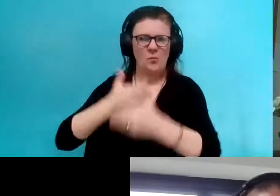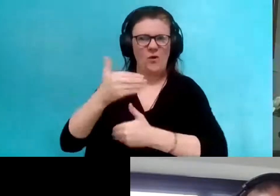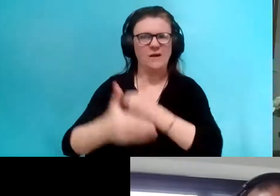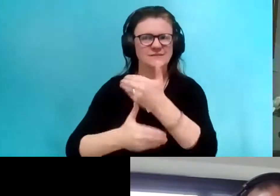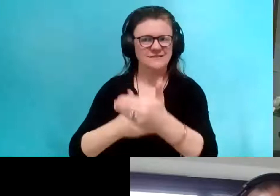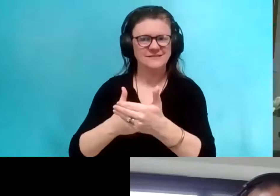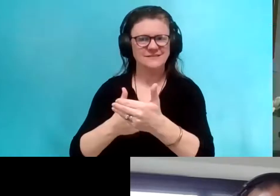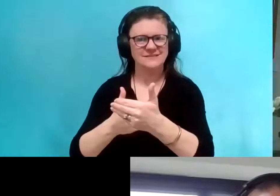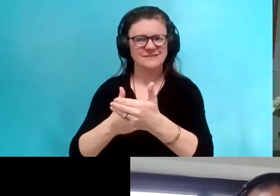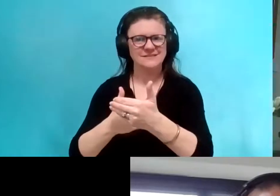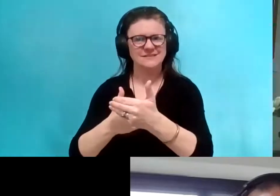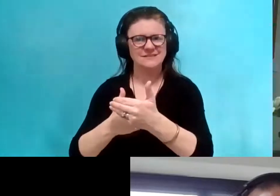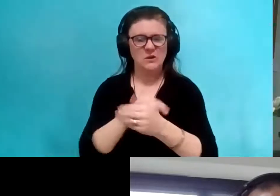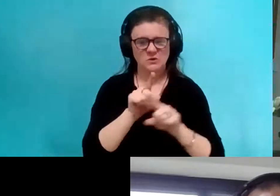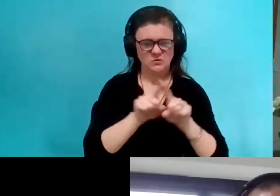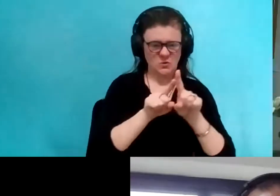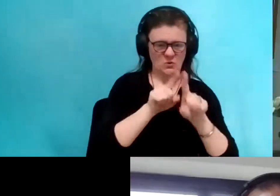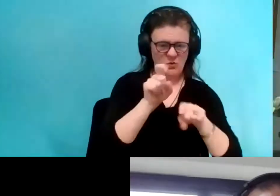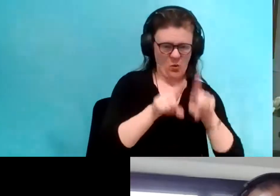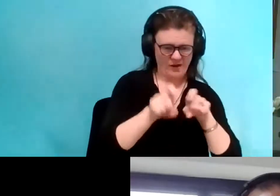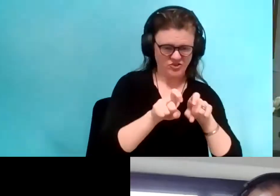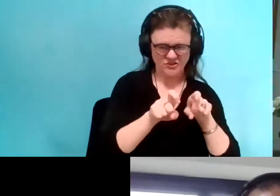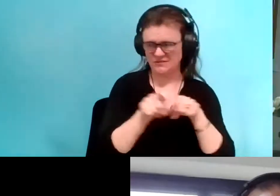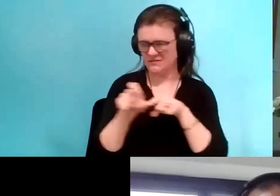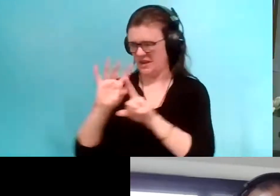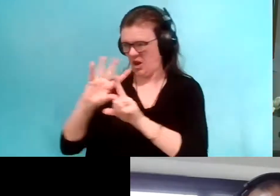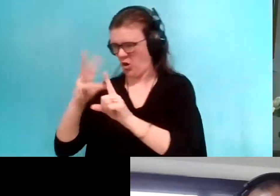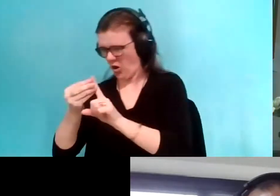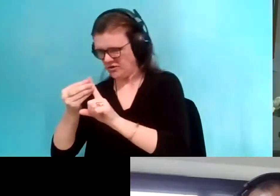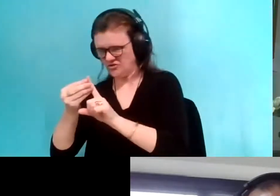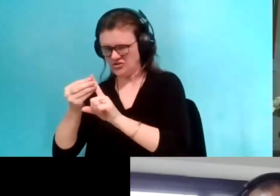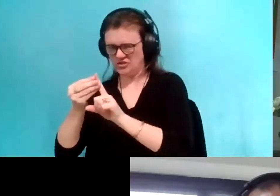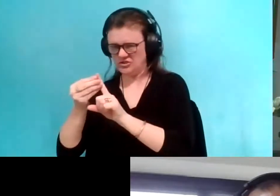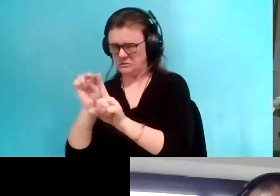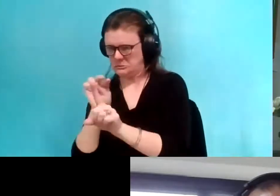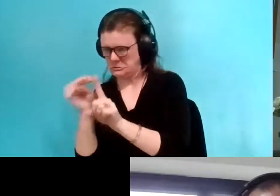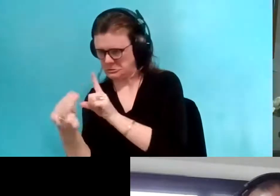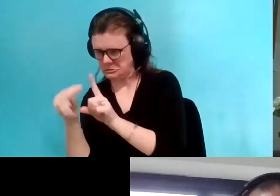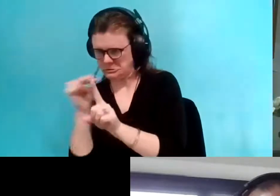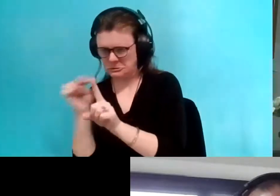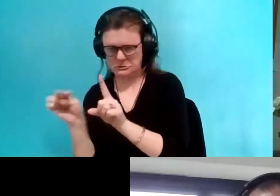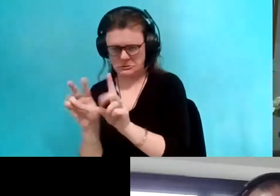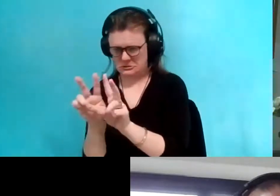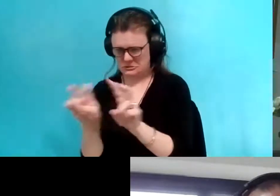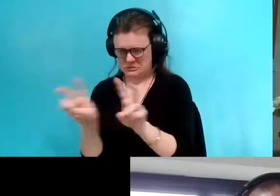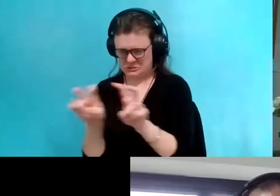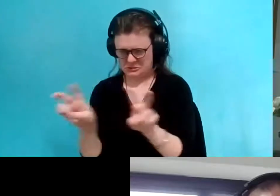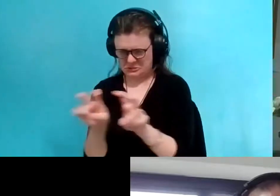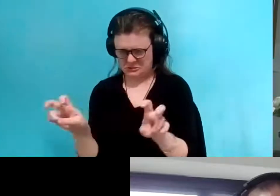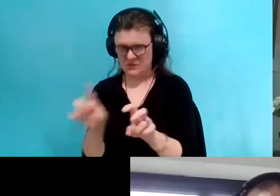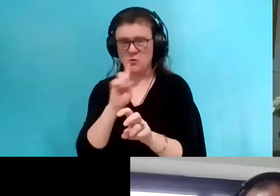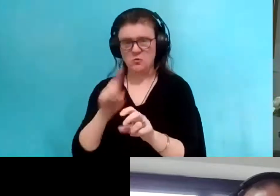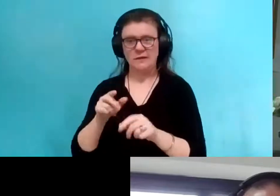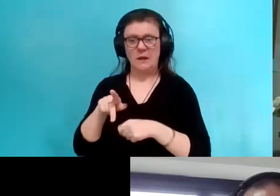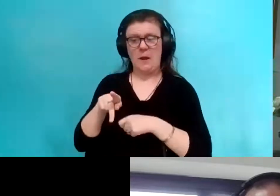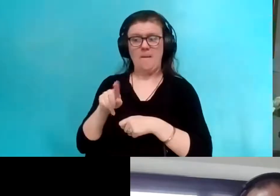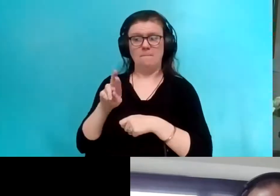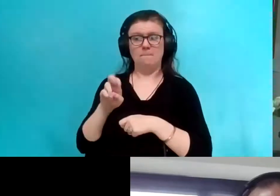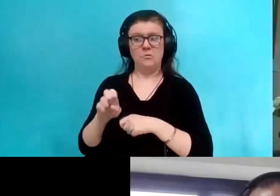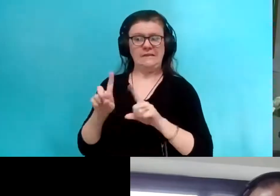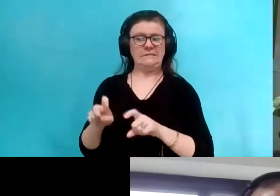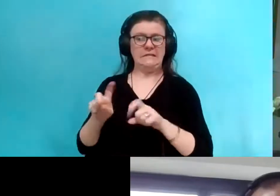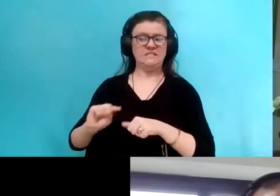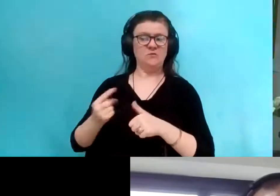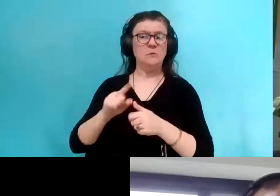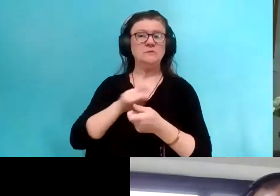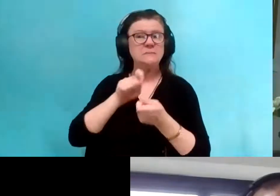So before administering it, it's very, very essential that we pre-test it very carefully and especially the cognitive